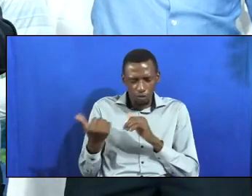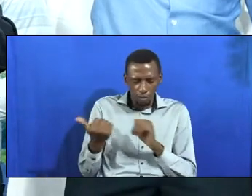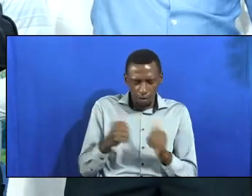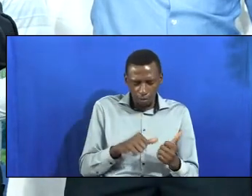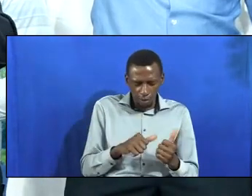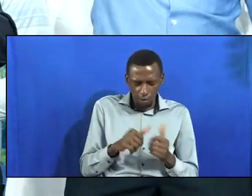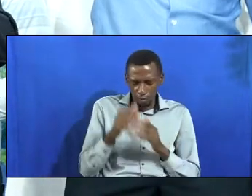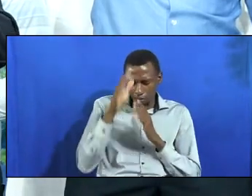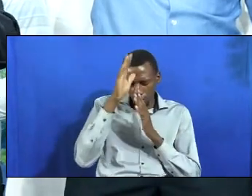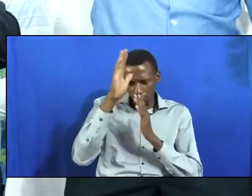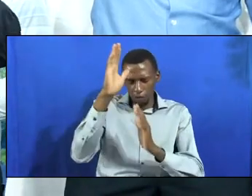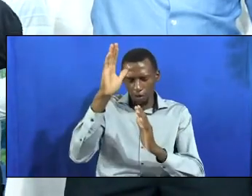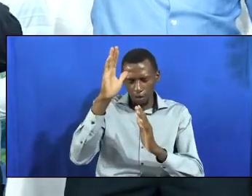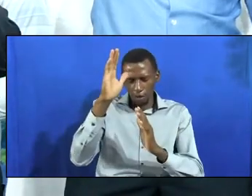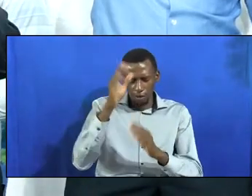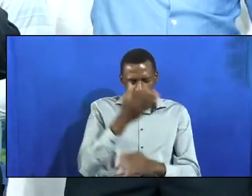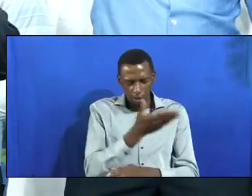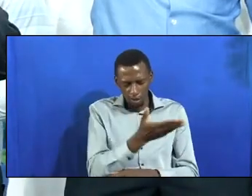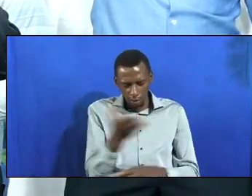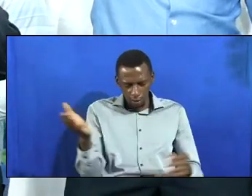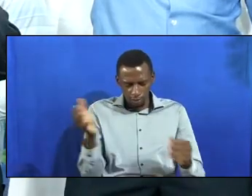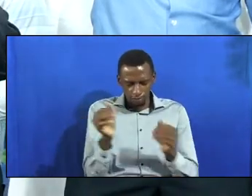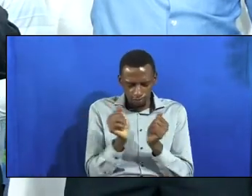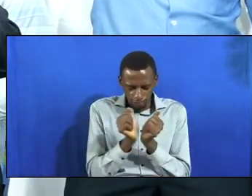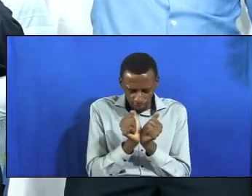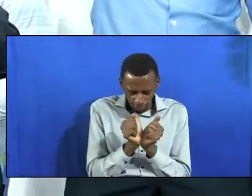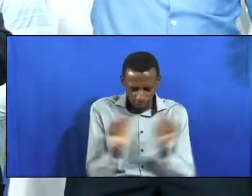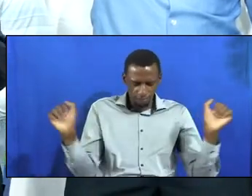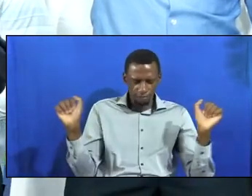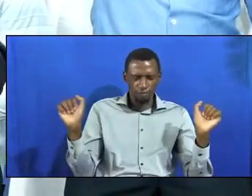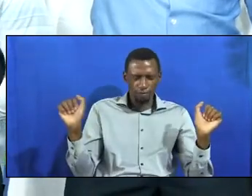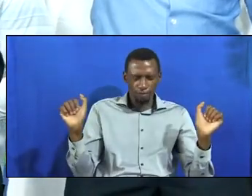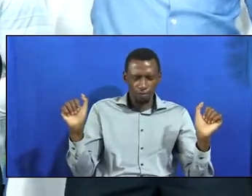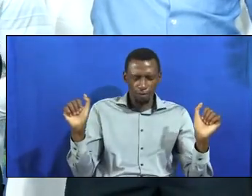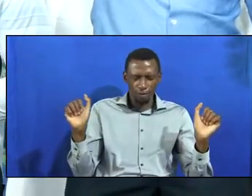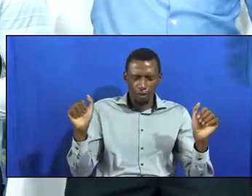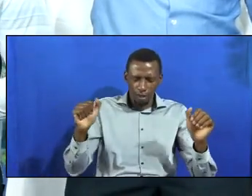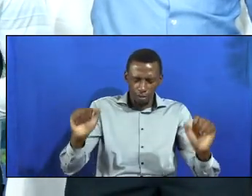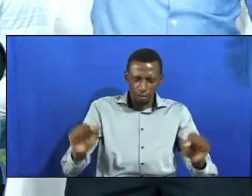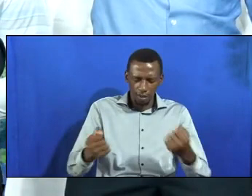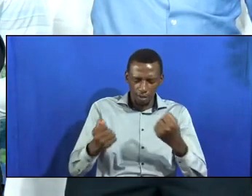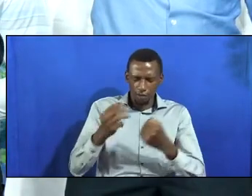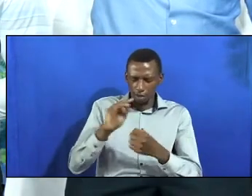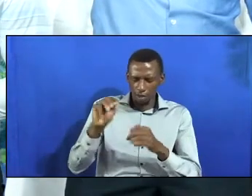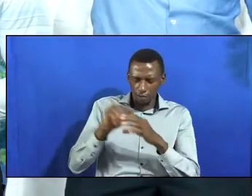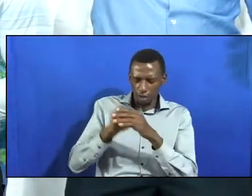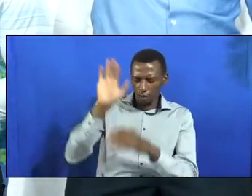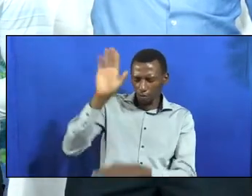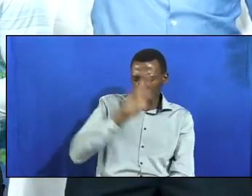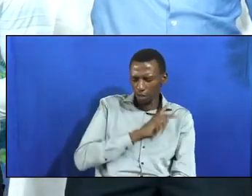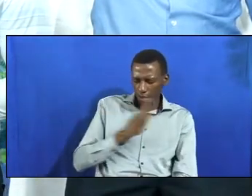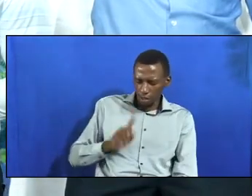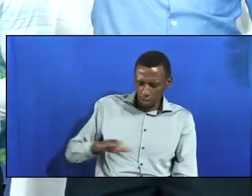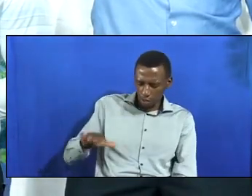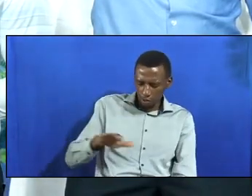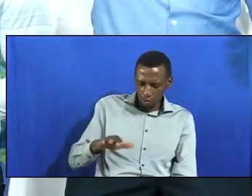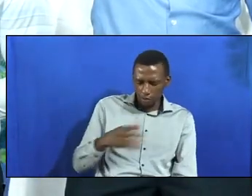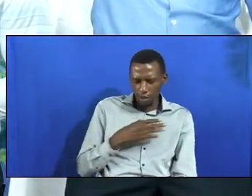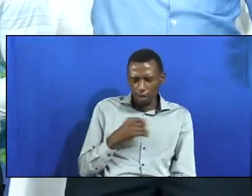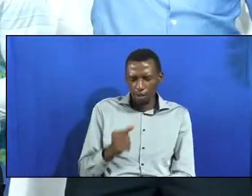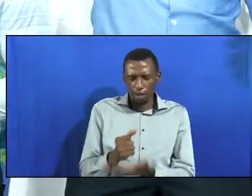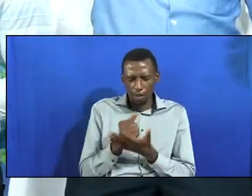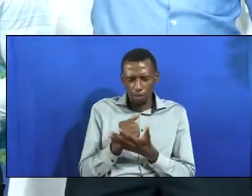Father, break those chains, Lord. Secure them in your kingdom, and also meet us at the point of our